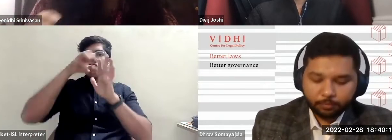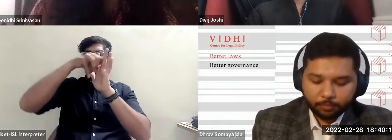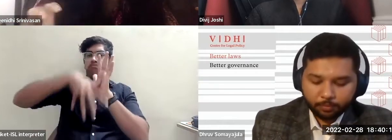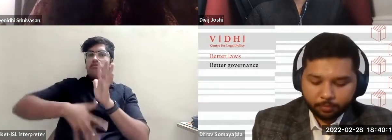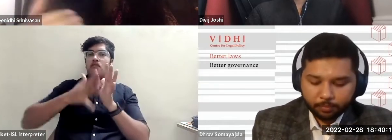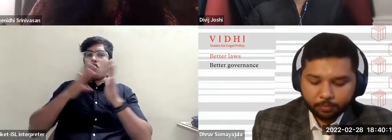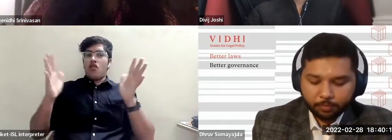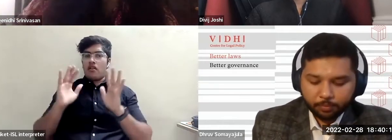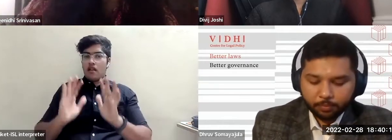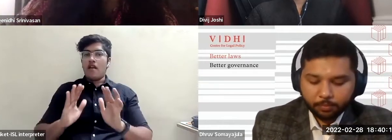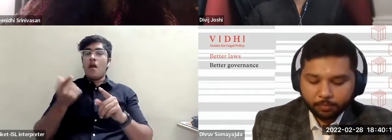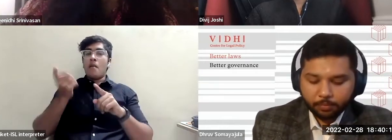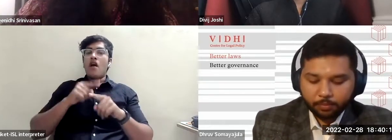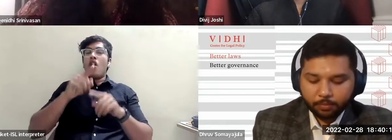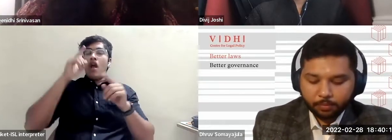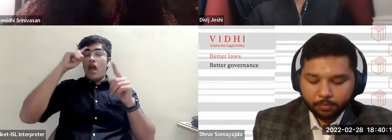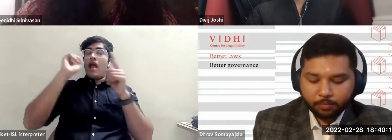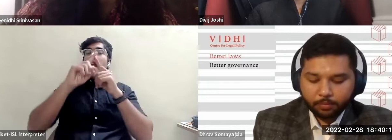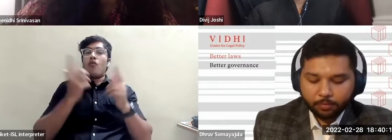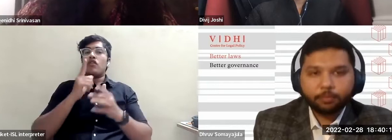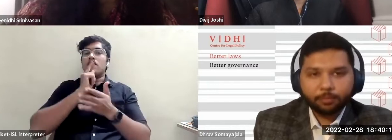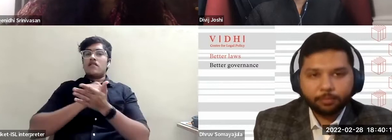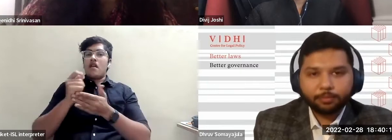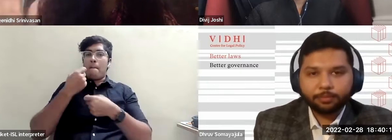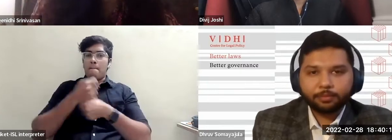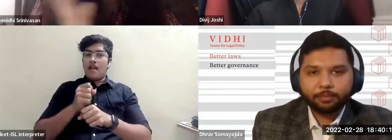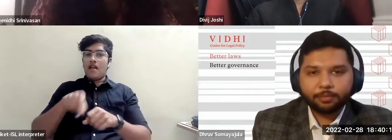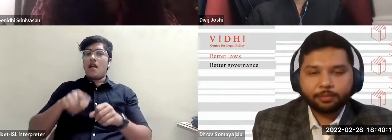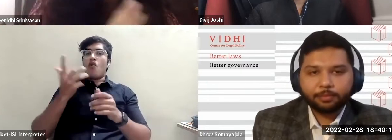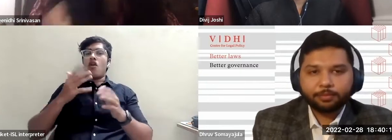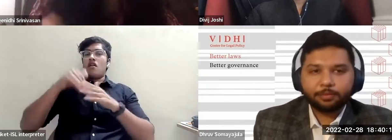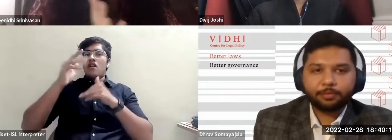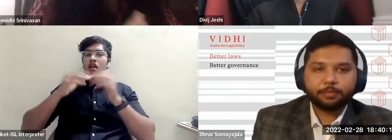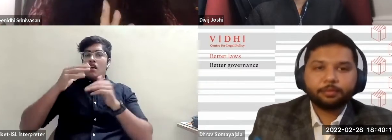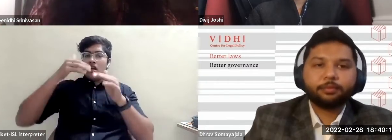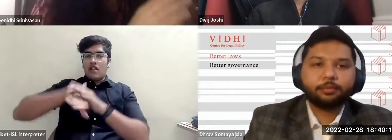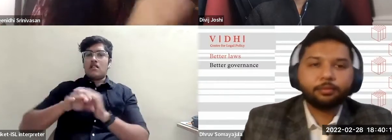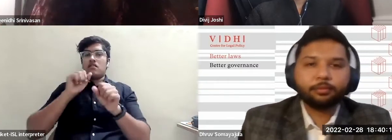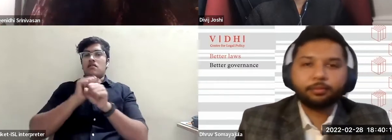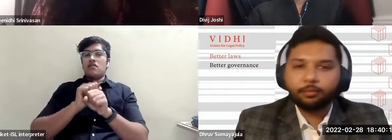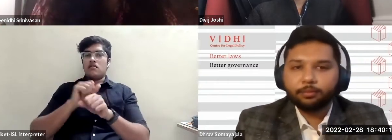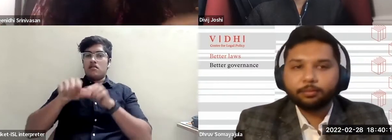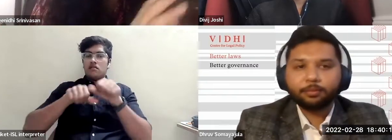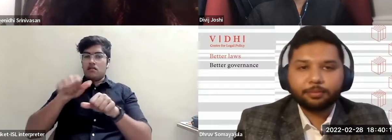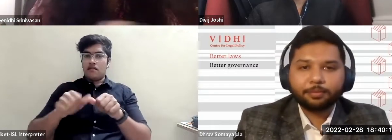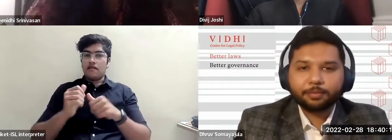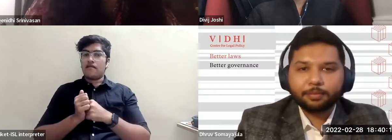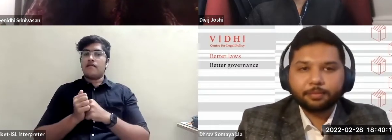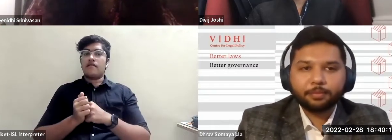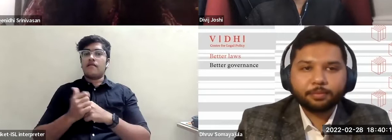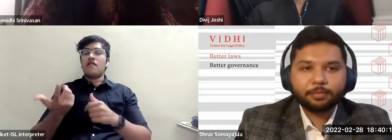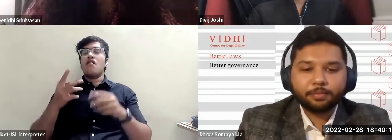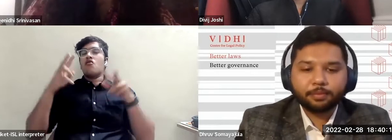idea of building trust in the product itself, especially in contexts like health or even